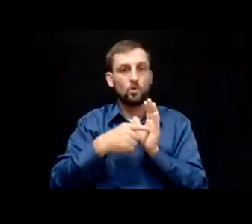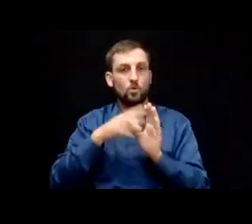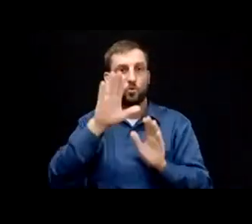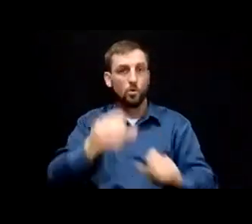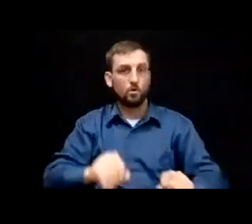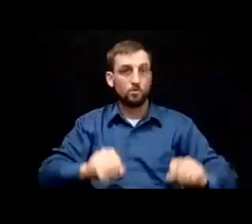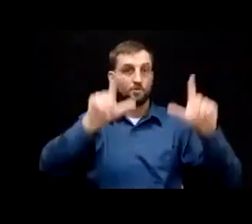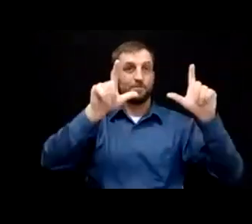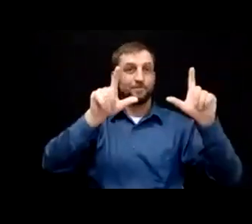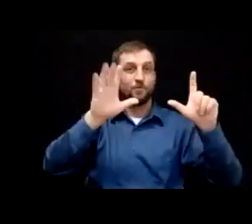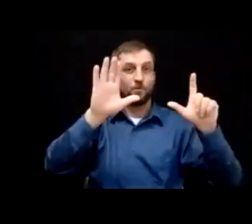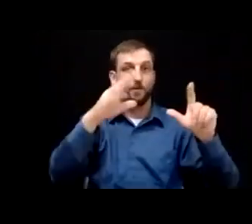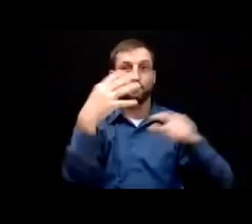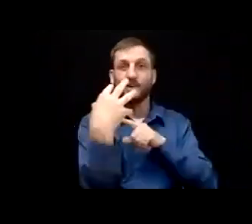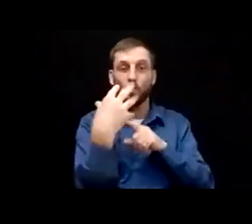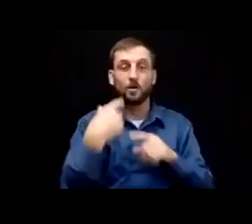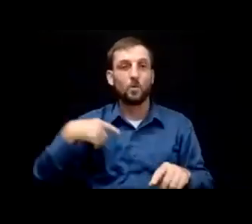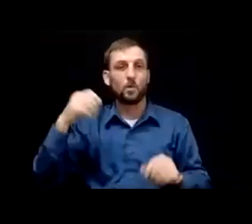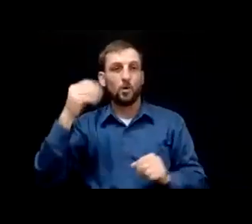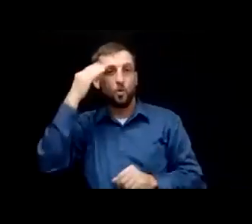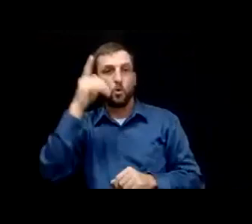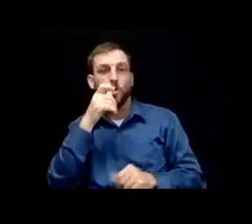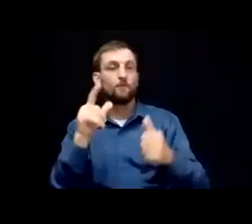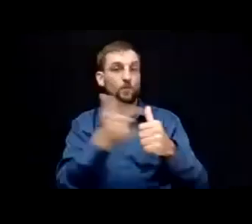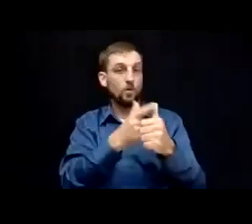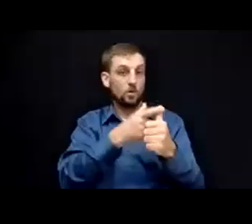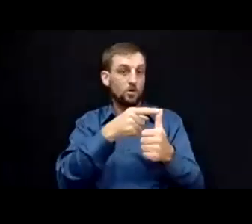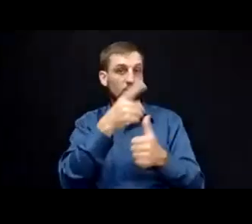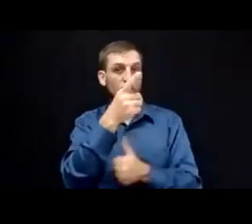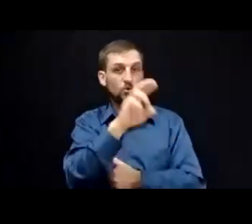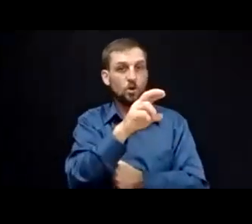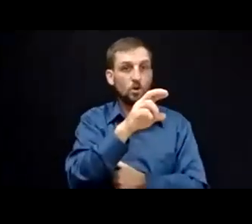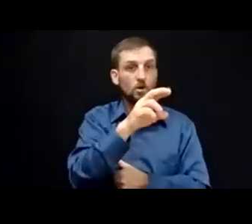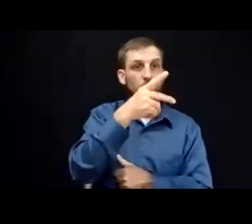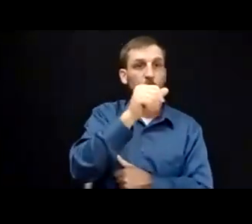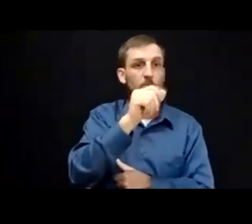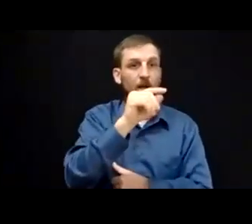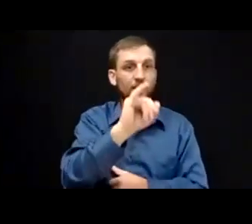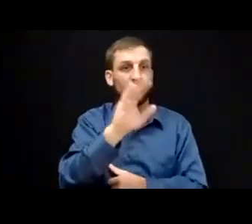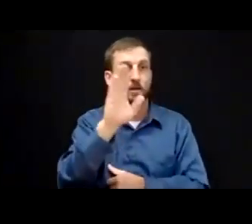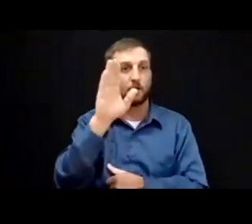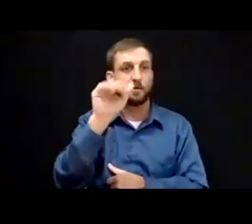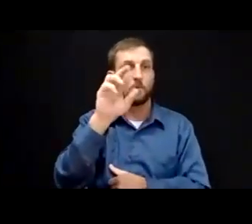about. So I'll start off with Dr. Patti Barovechio.